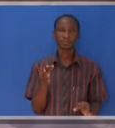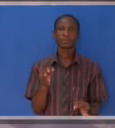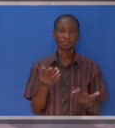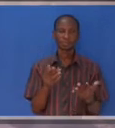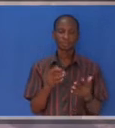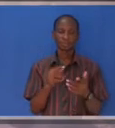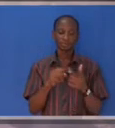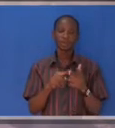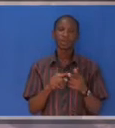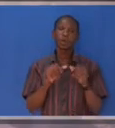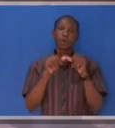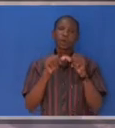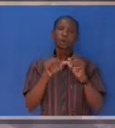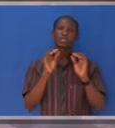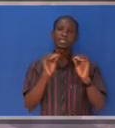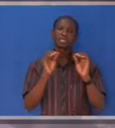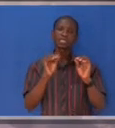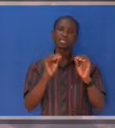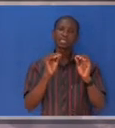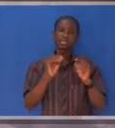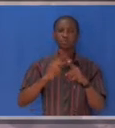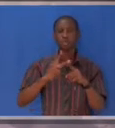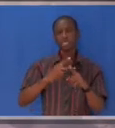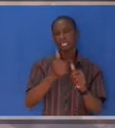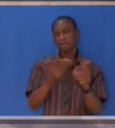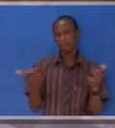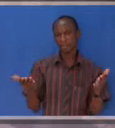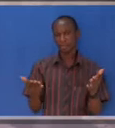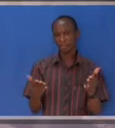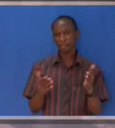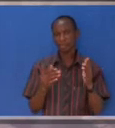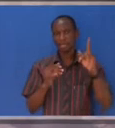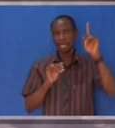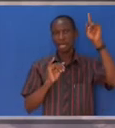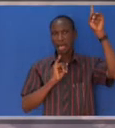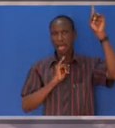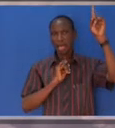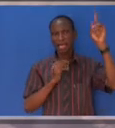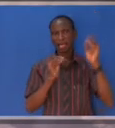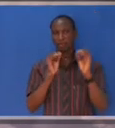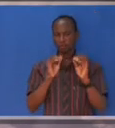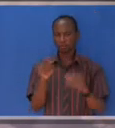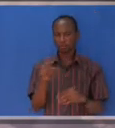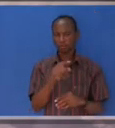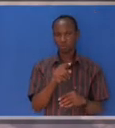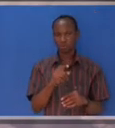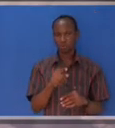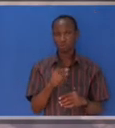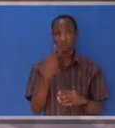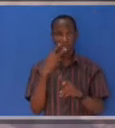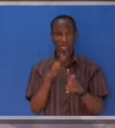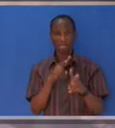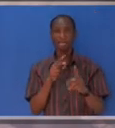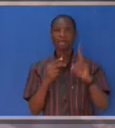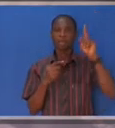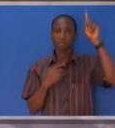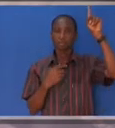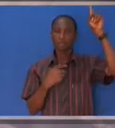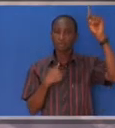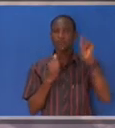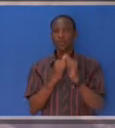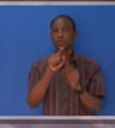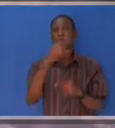teaching them to observe all things that I have commanded you. And lo, I am with you